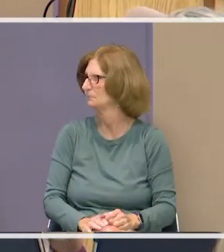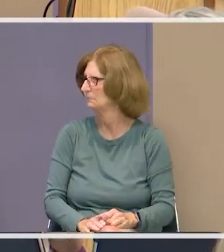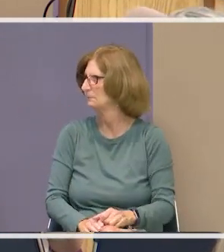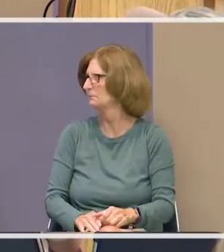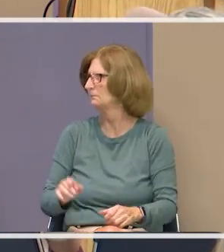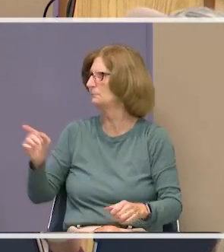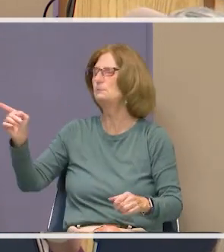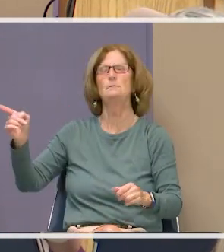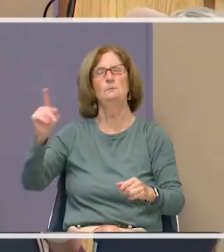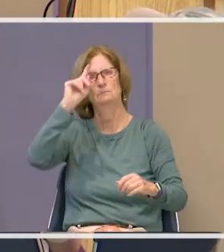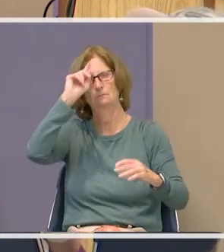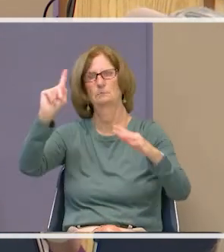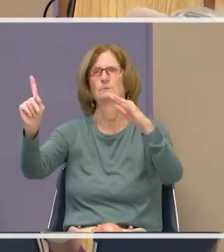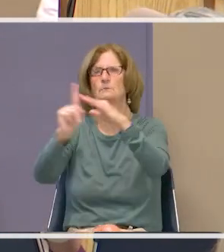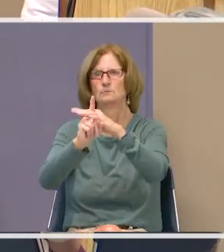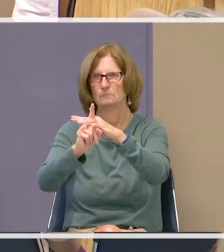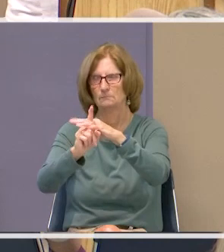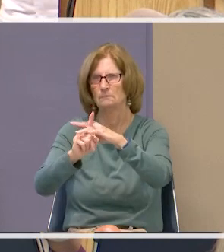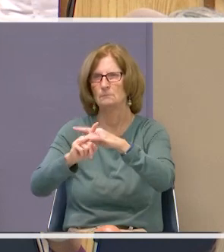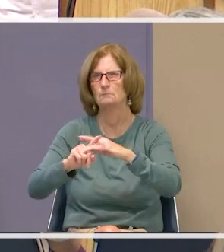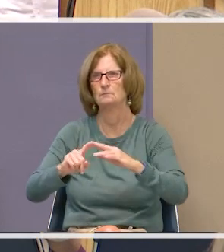Okay. Just had another comment.